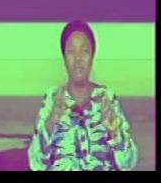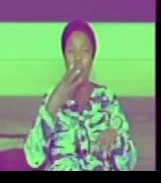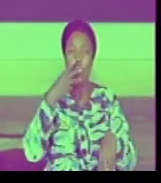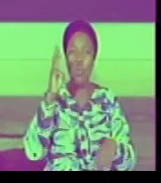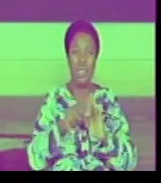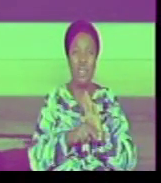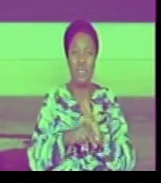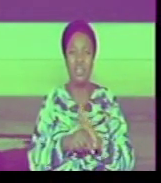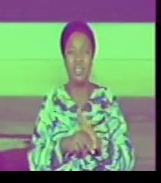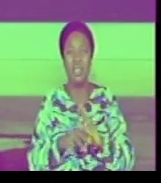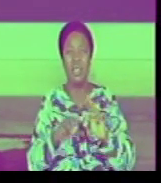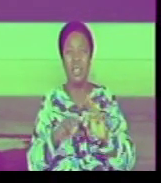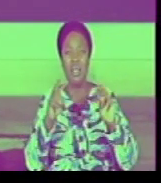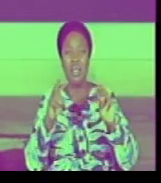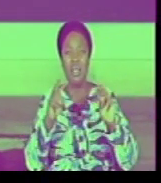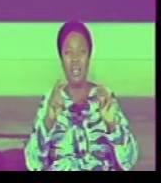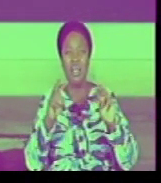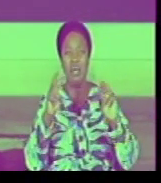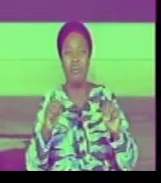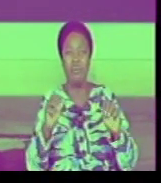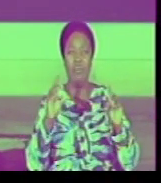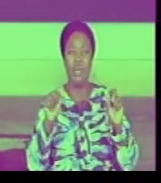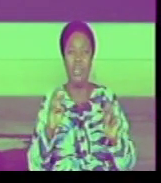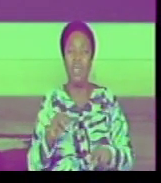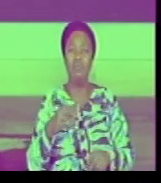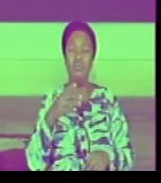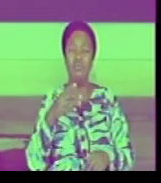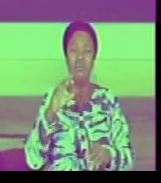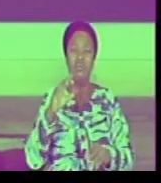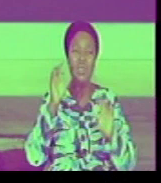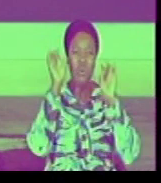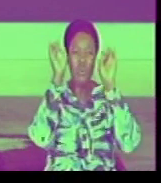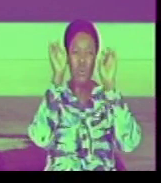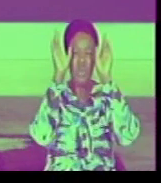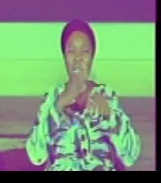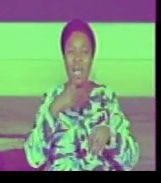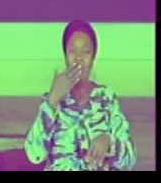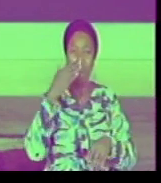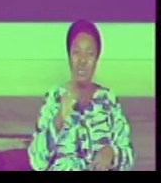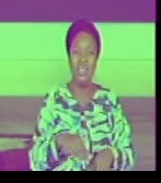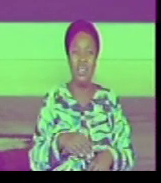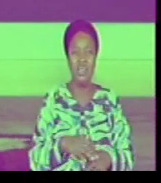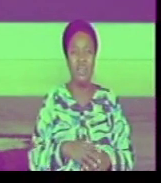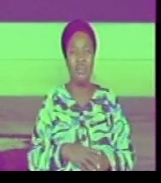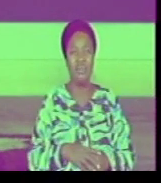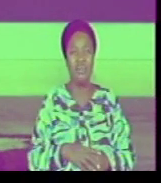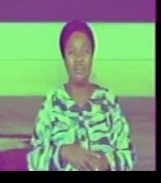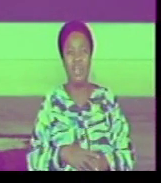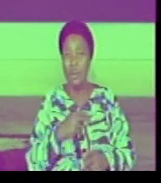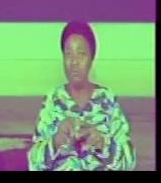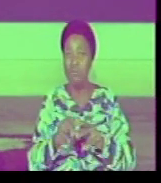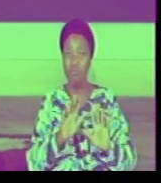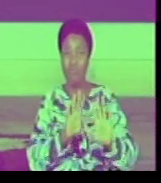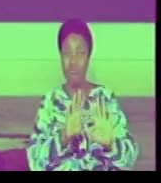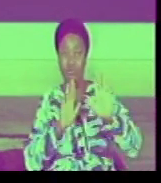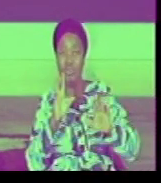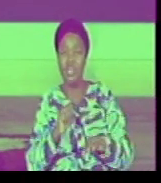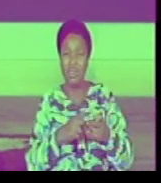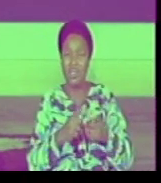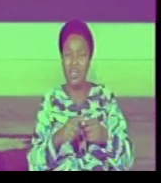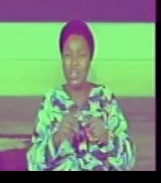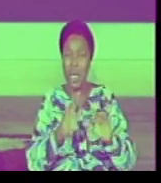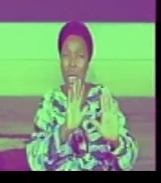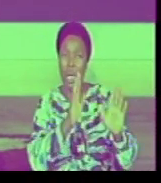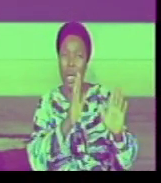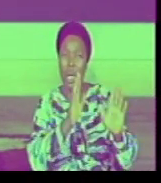Madam Terrible. And people don't go near them. And any sin that, if they have any sin, and the man comes and says,